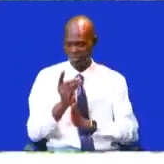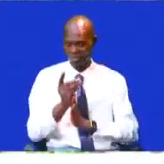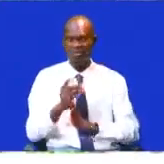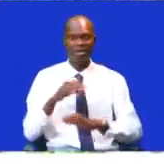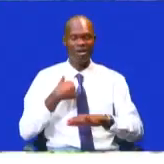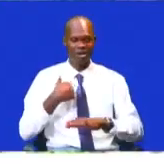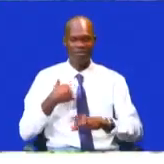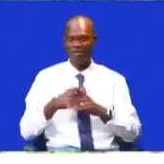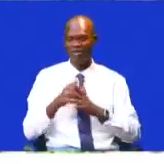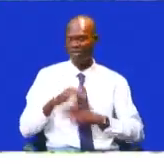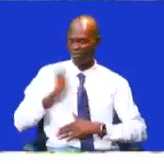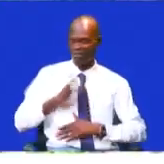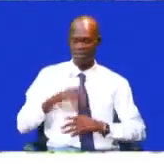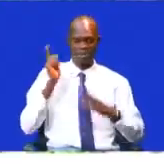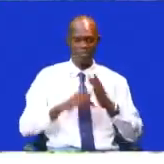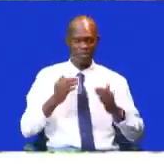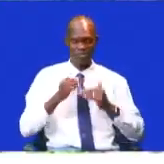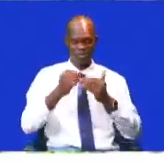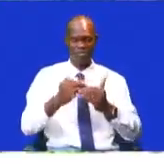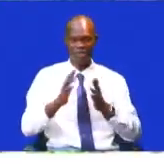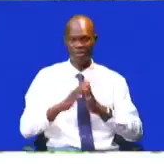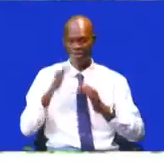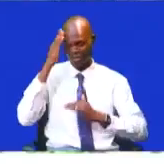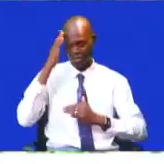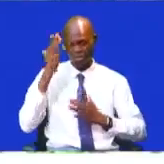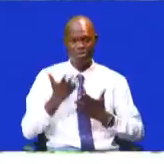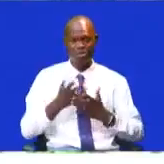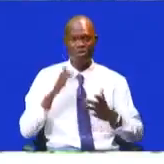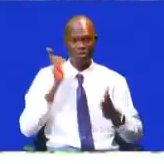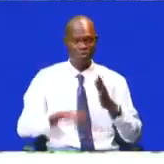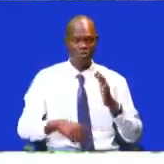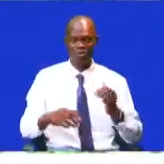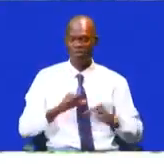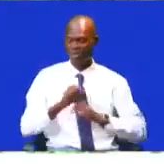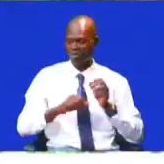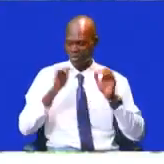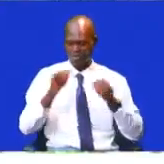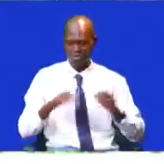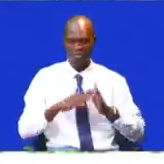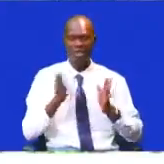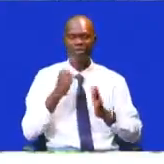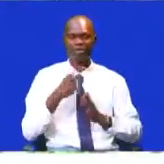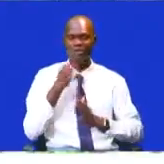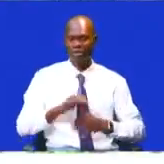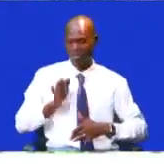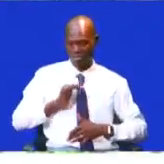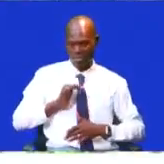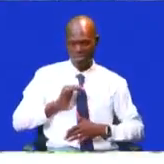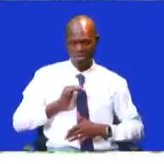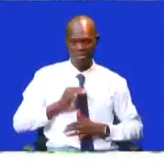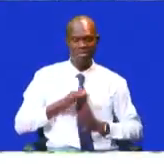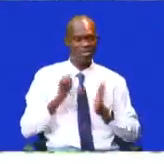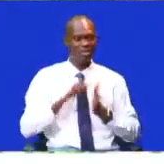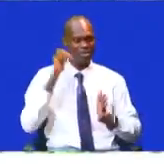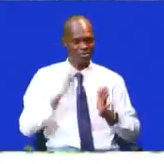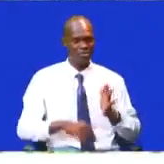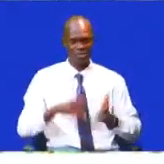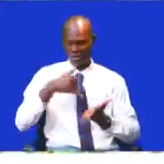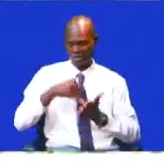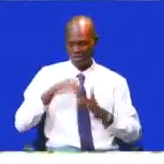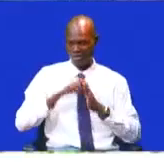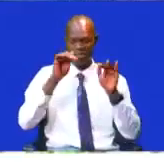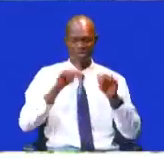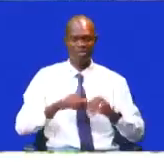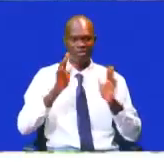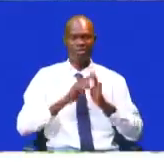bed e nafas mokuongo ng'eyo kendo practice weche pur. Koro anyo joma mine ni wadonjure pur, pur